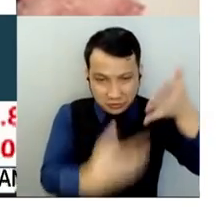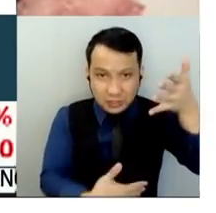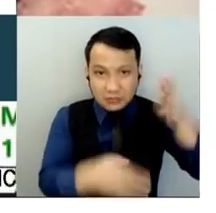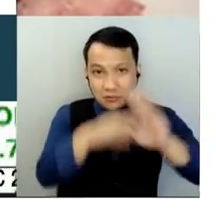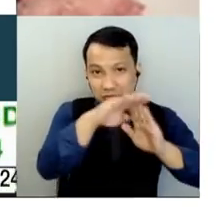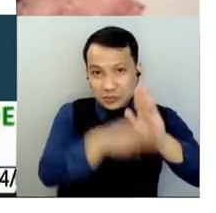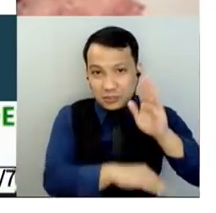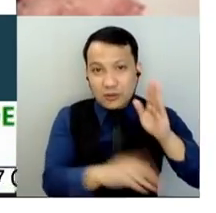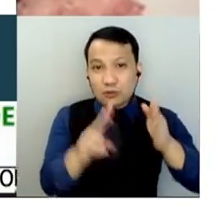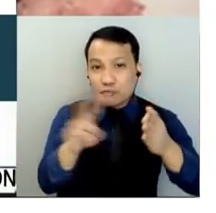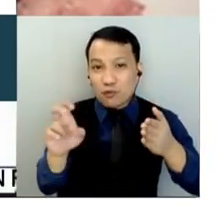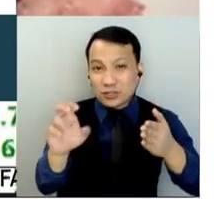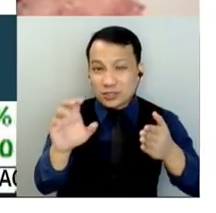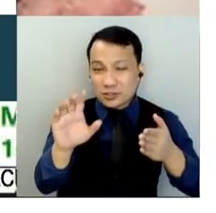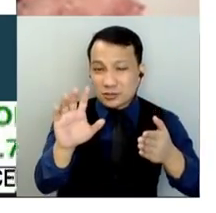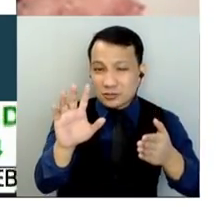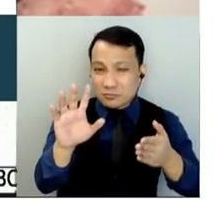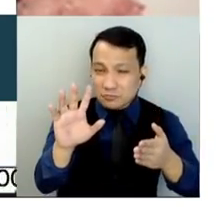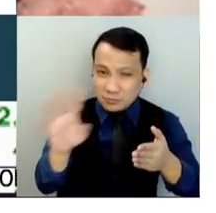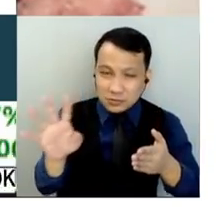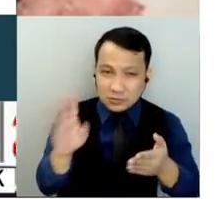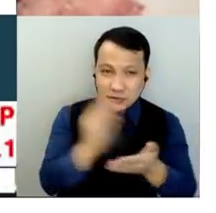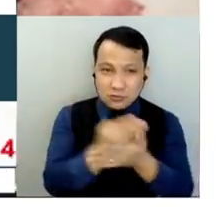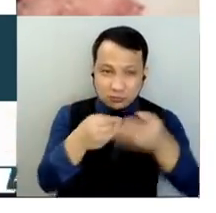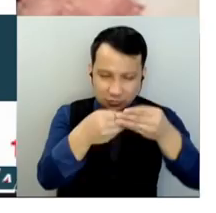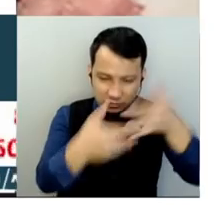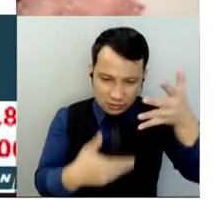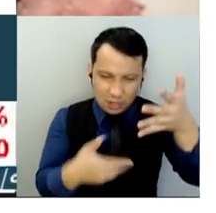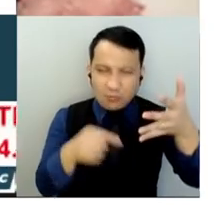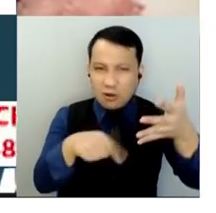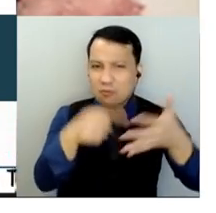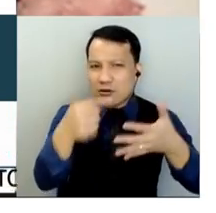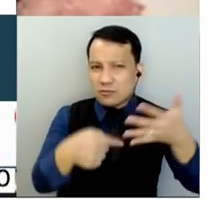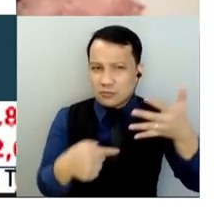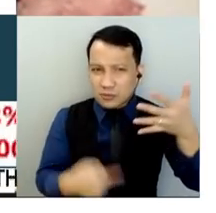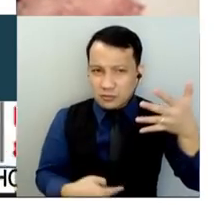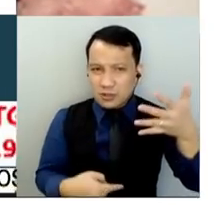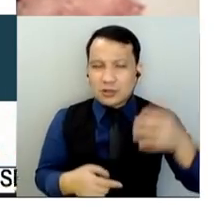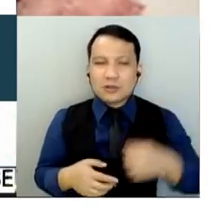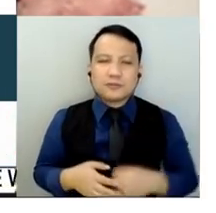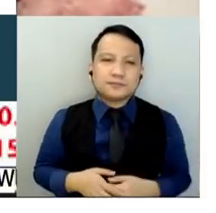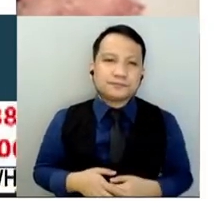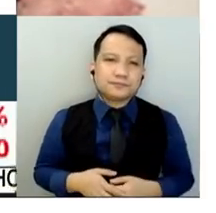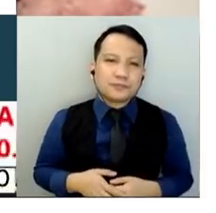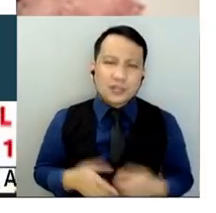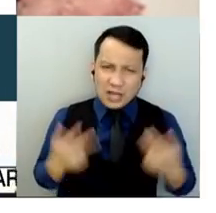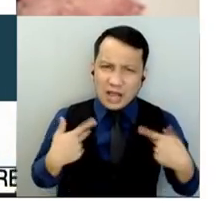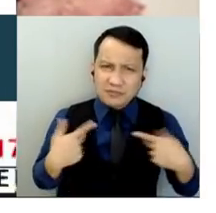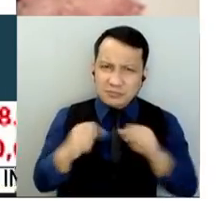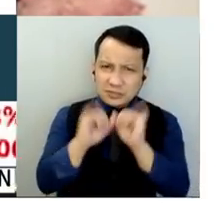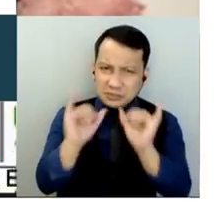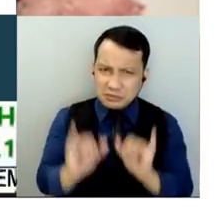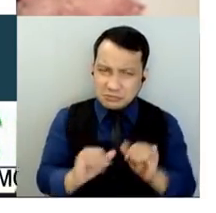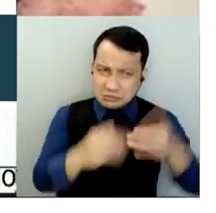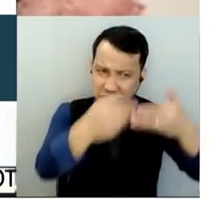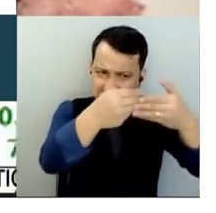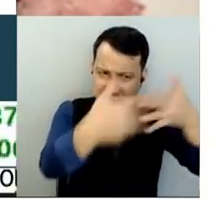and at the same time, relative to current utilization patterns, right? Mm-hmm. Meaning to